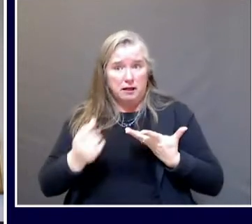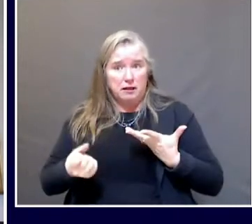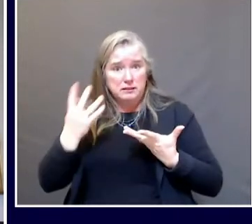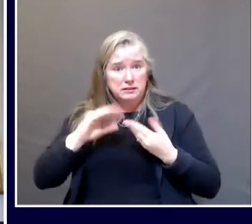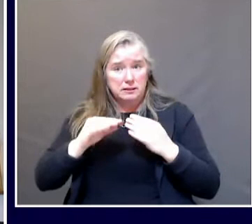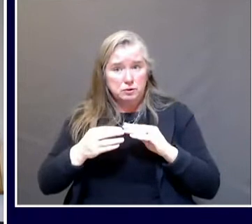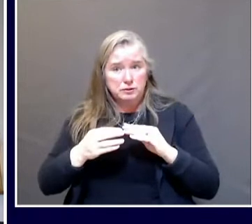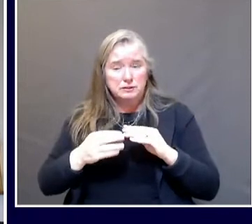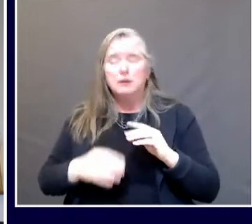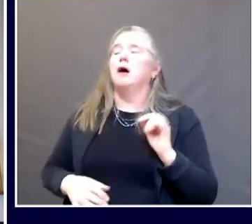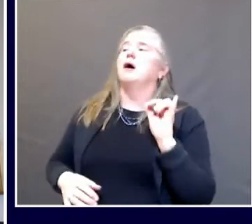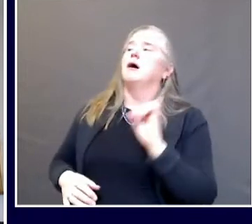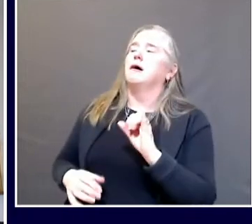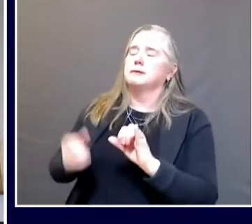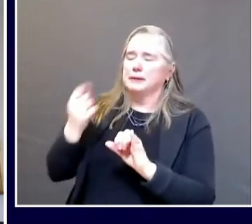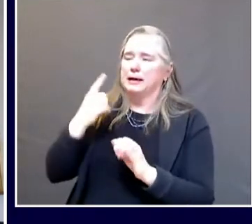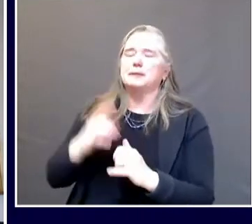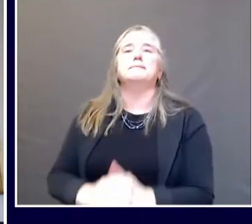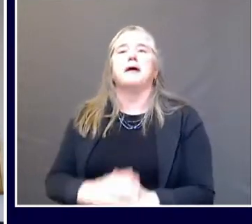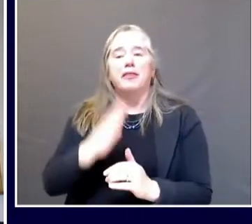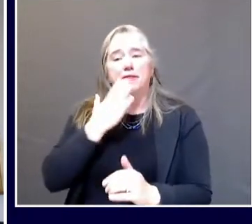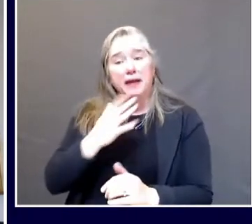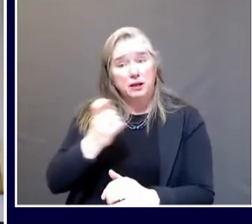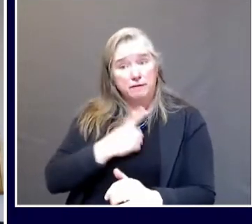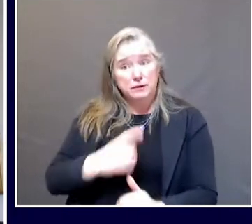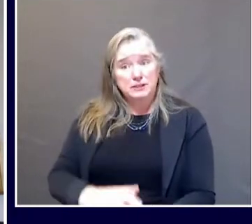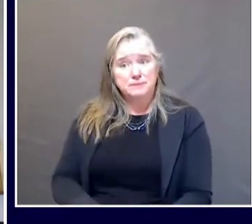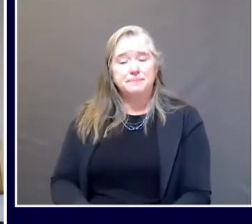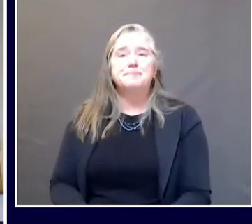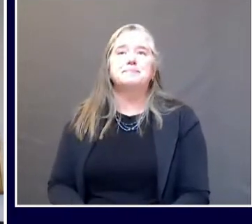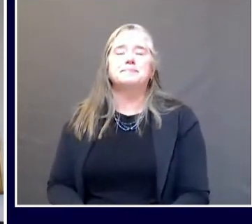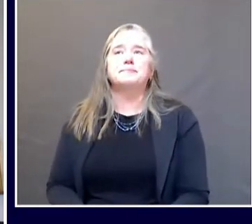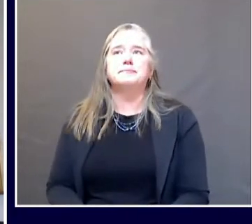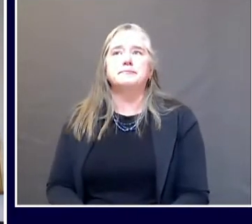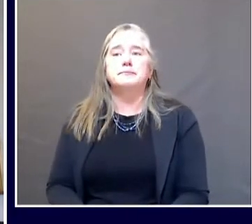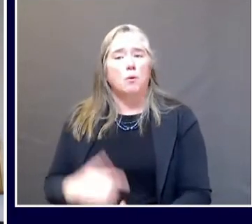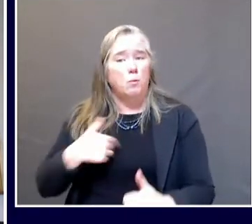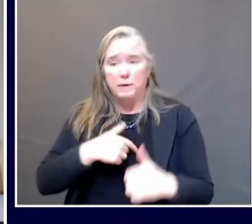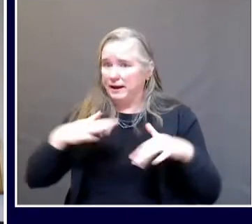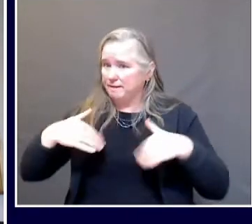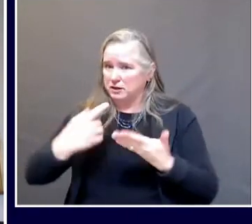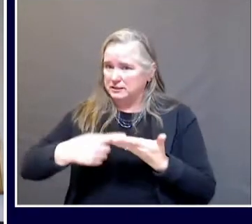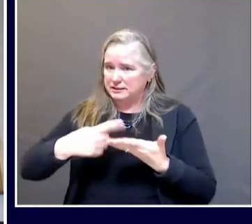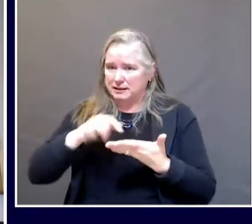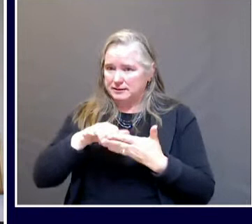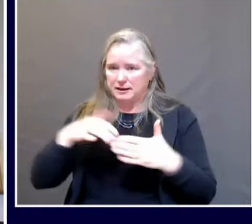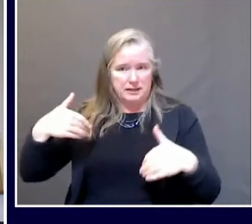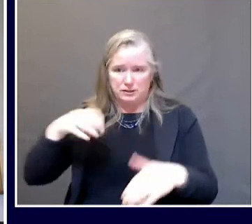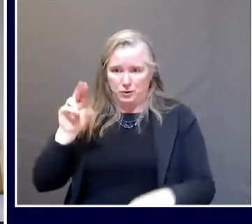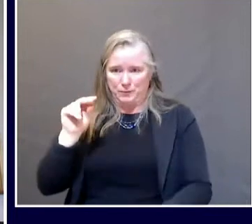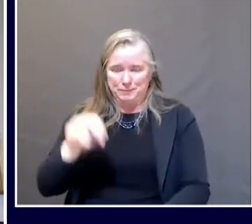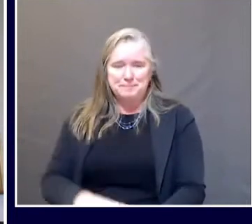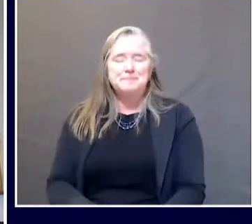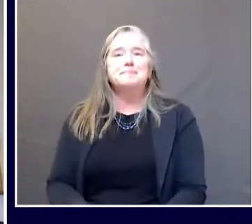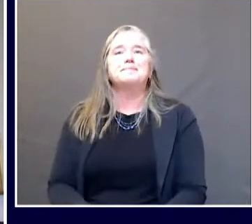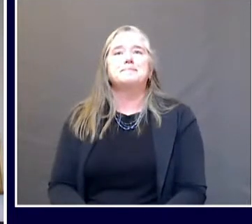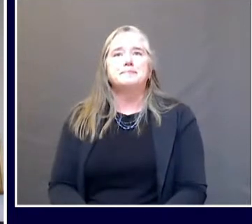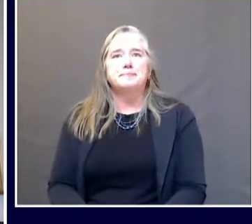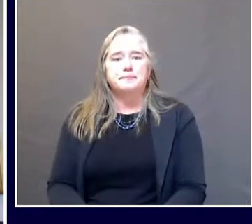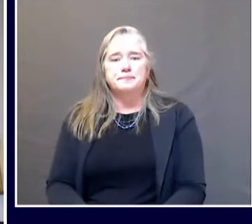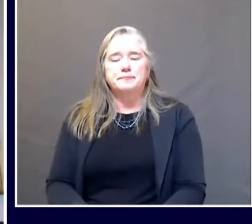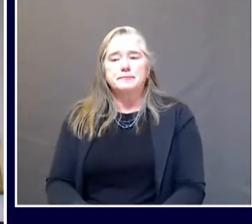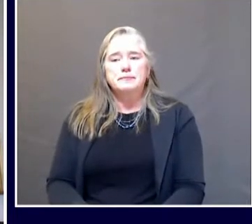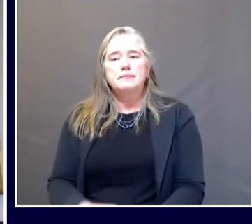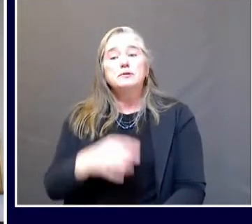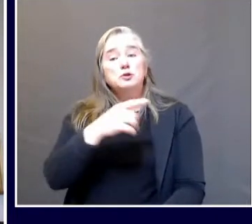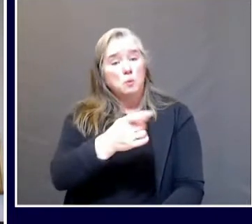Got it. So Brian, thank you for that question. It's not something we've touched upon. There are 2 types of, as your question noted,